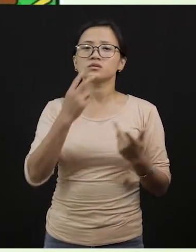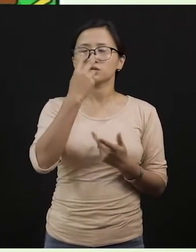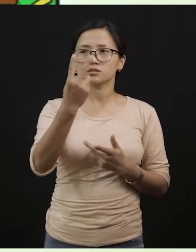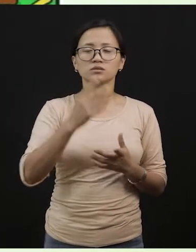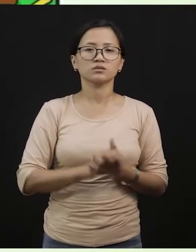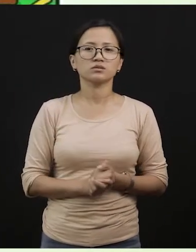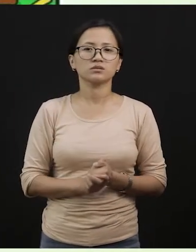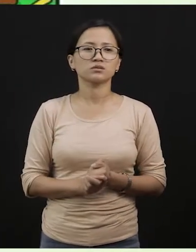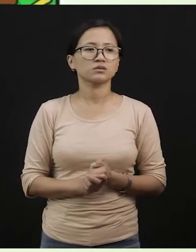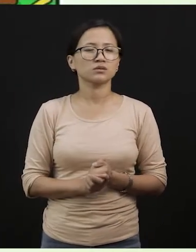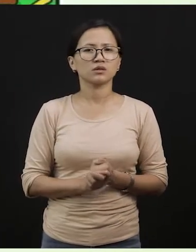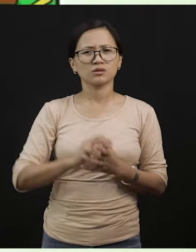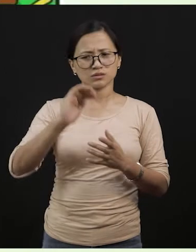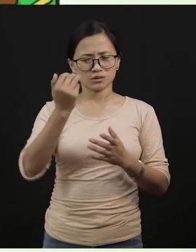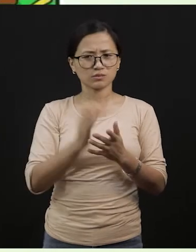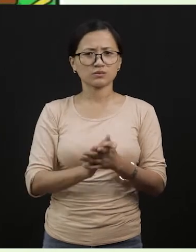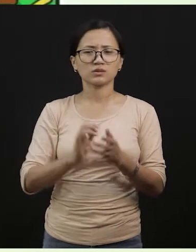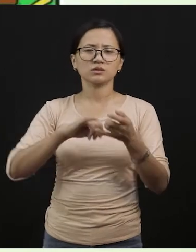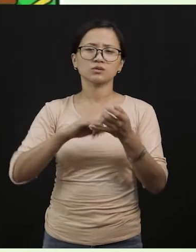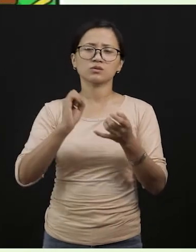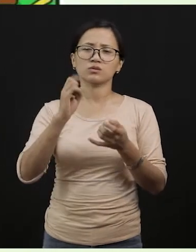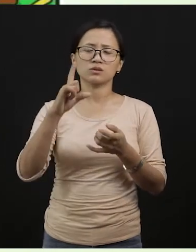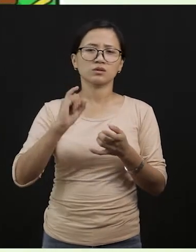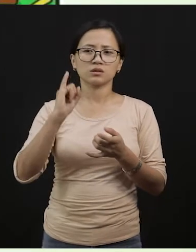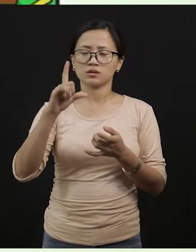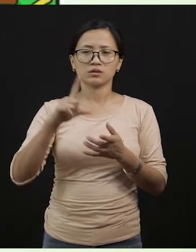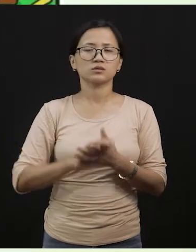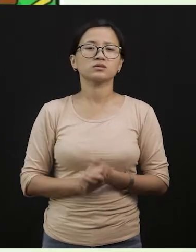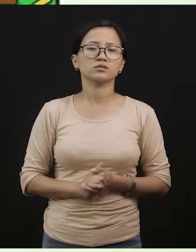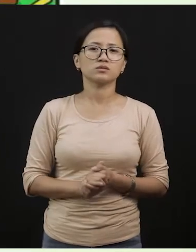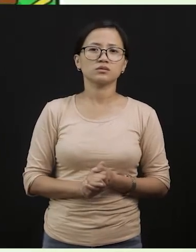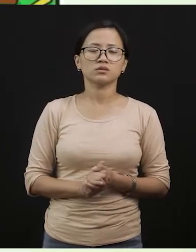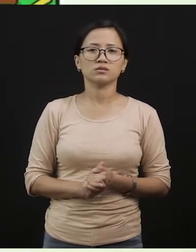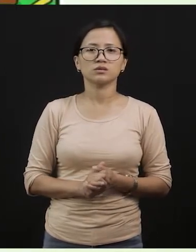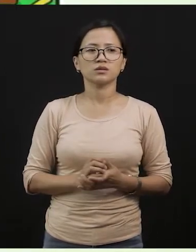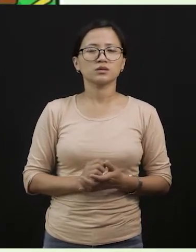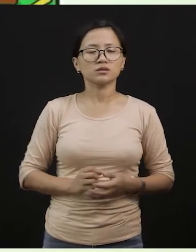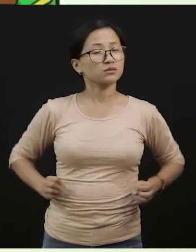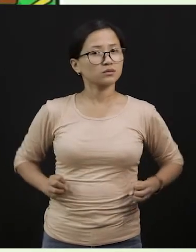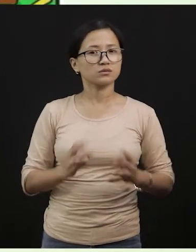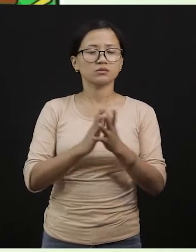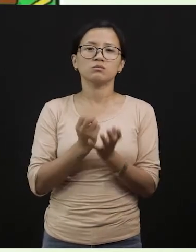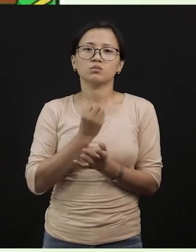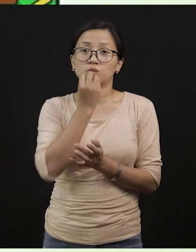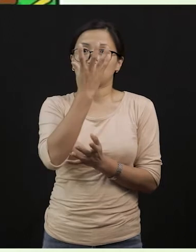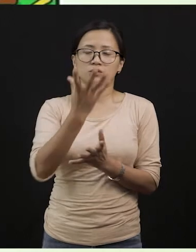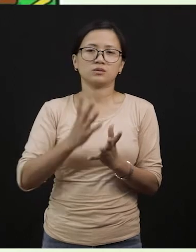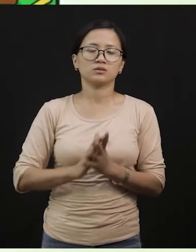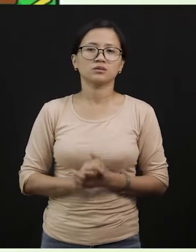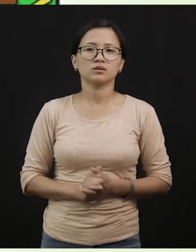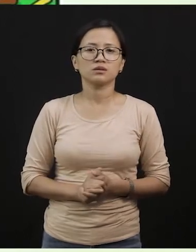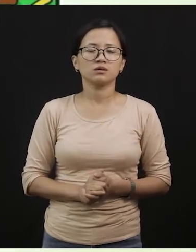see the pot with some soil. Later, she plants, okay? And then it also started blooming.